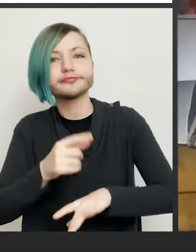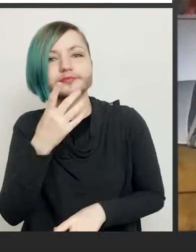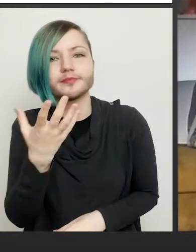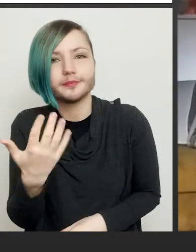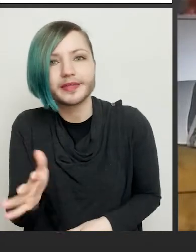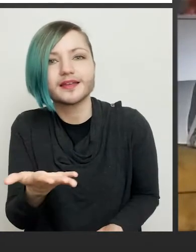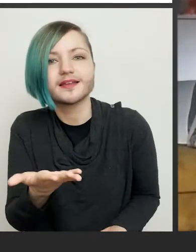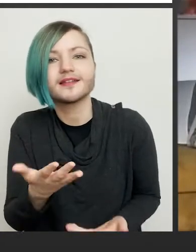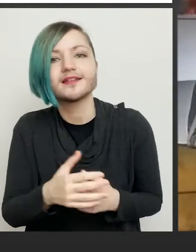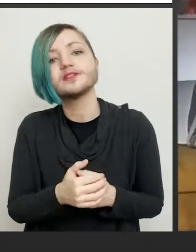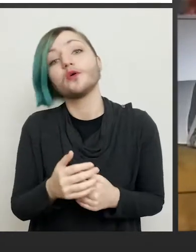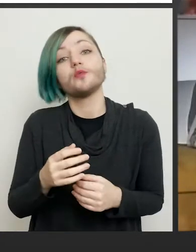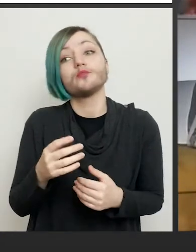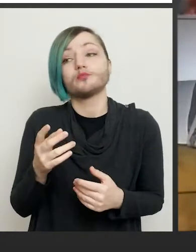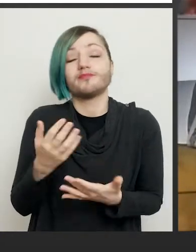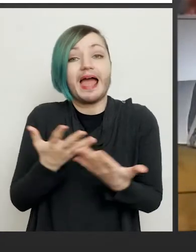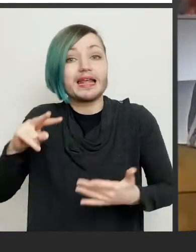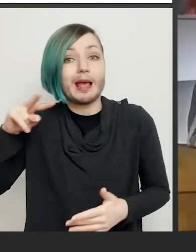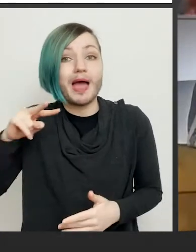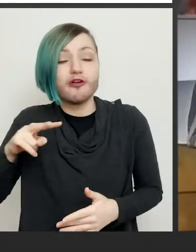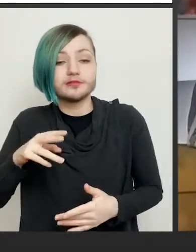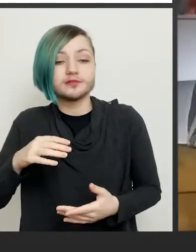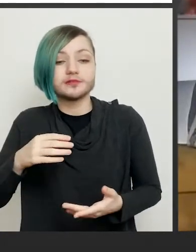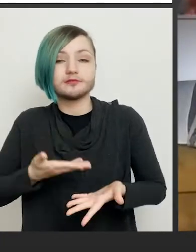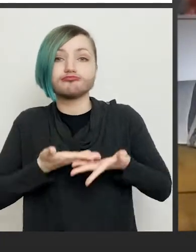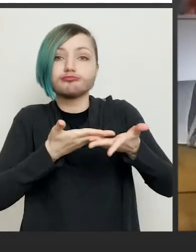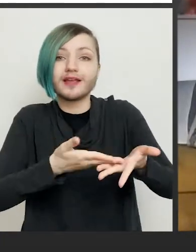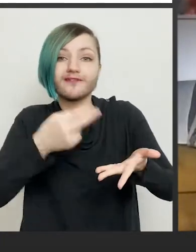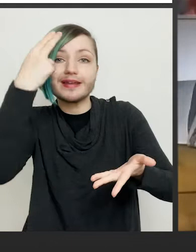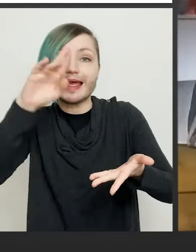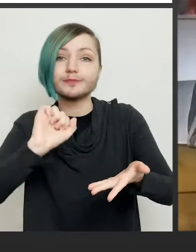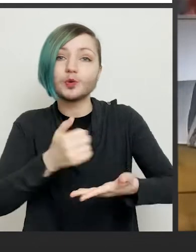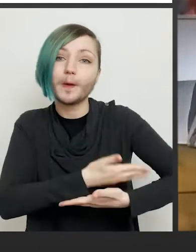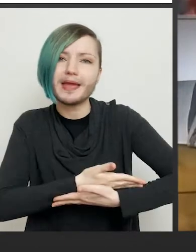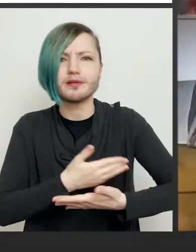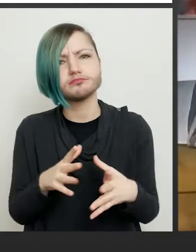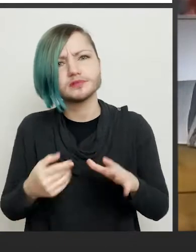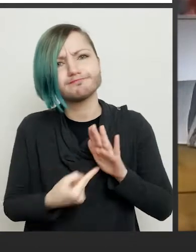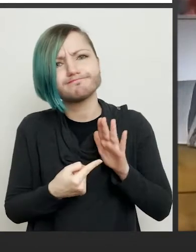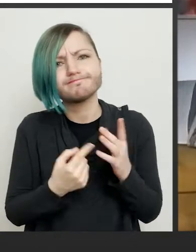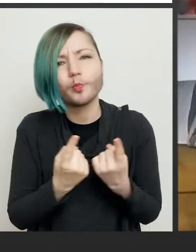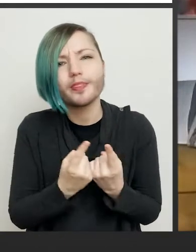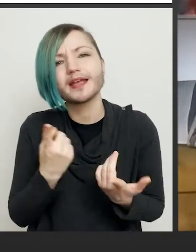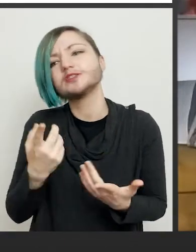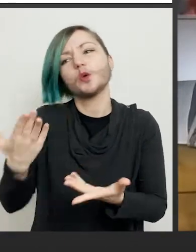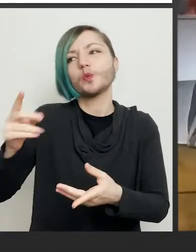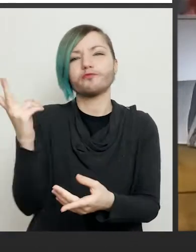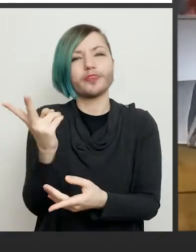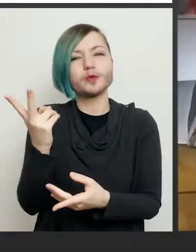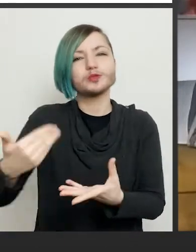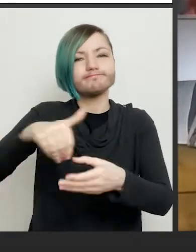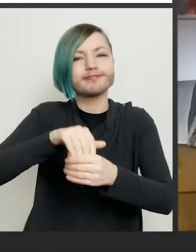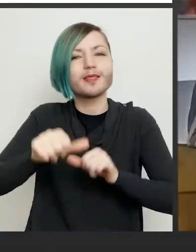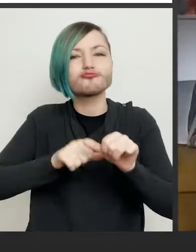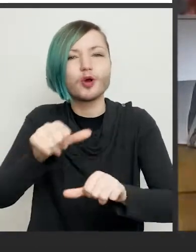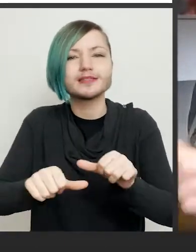things. Because I think for parents, naming your child is a really big thing, and being a part of something like that really helped them